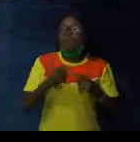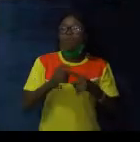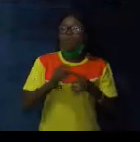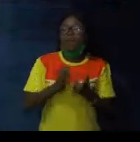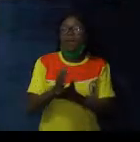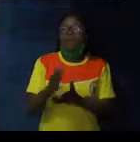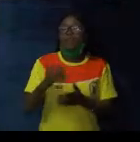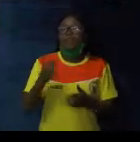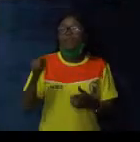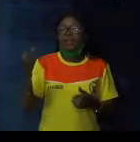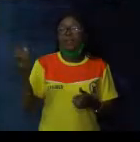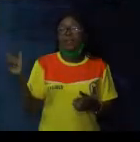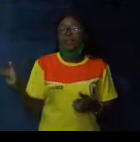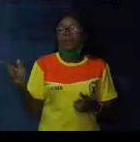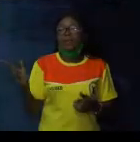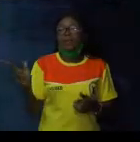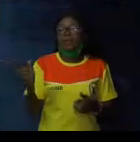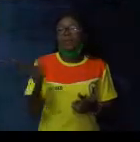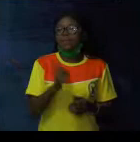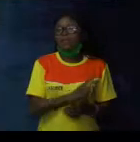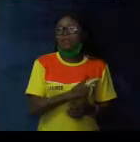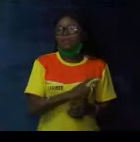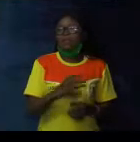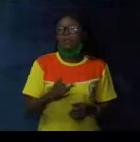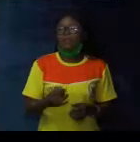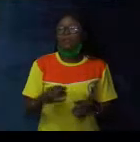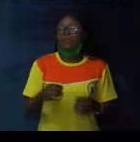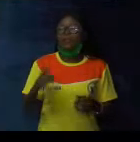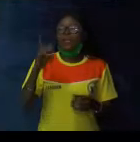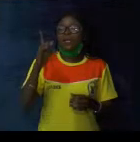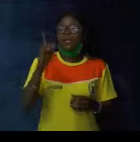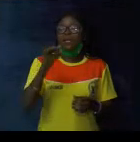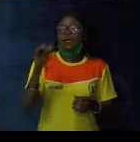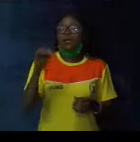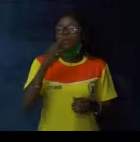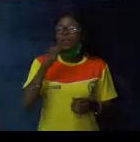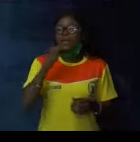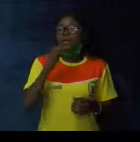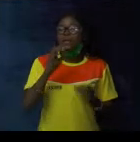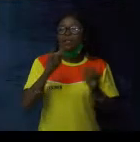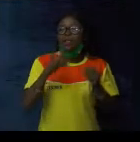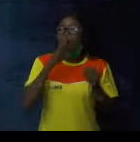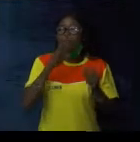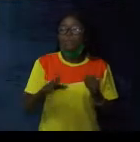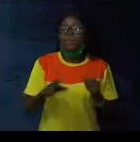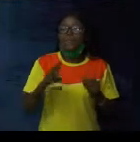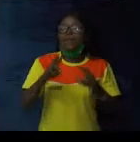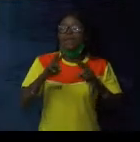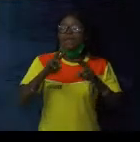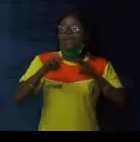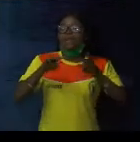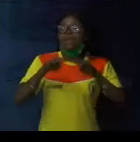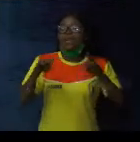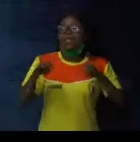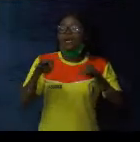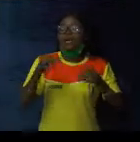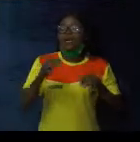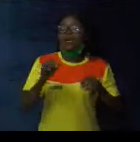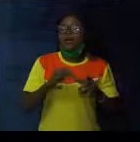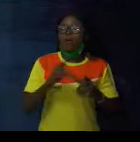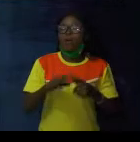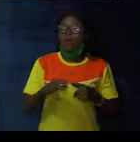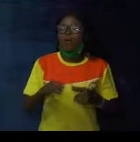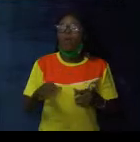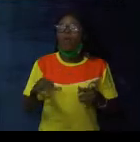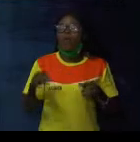horizontal. Which one is not true? I believe you've selected your answer by now. Well, the shortest line between